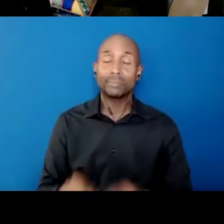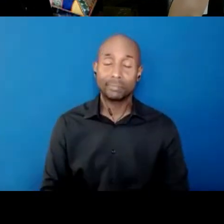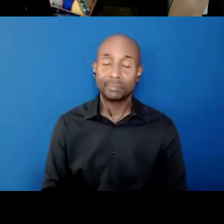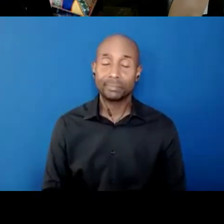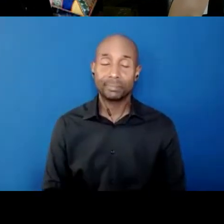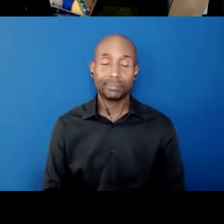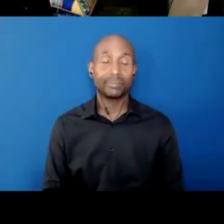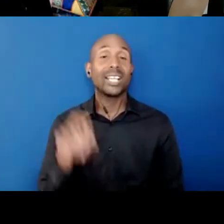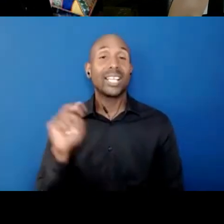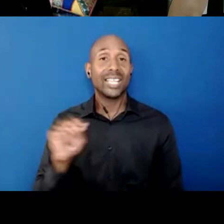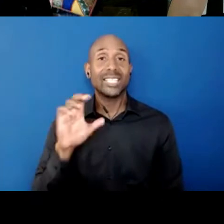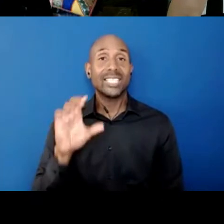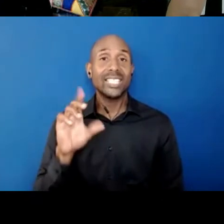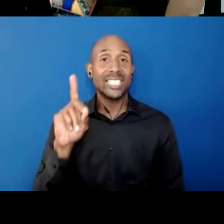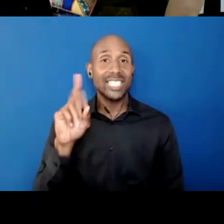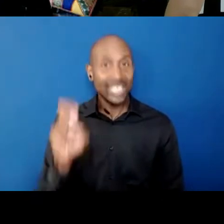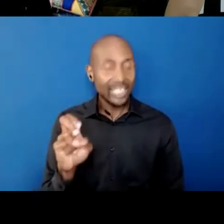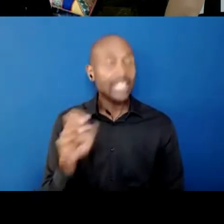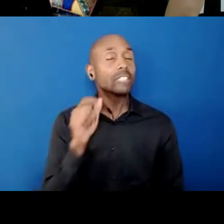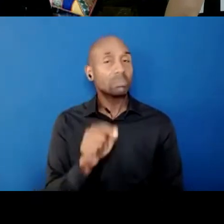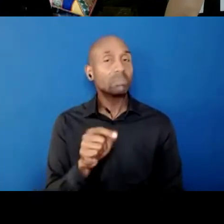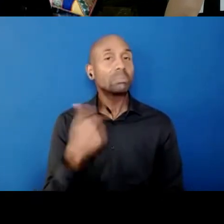at NCD have been really wanting to